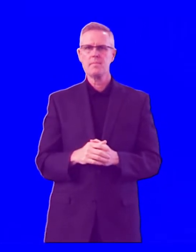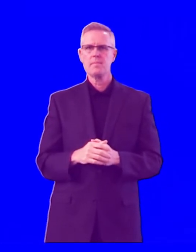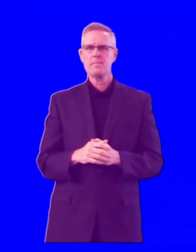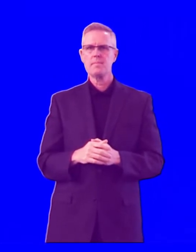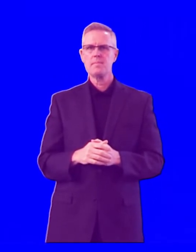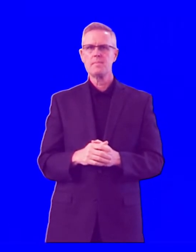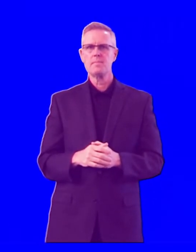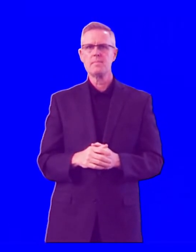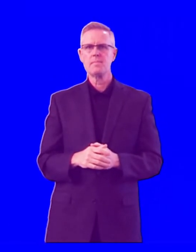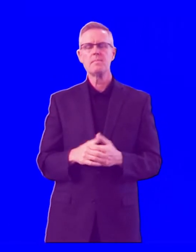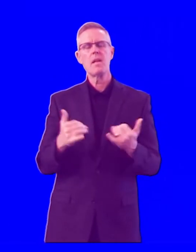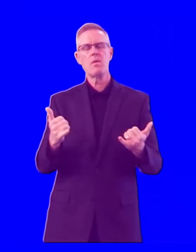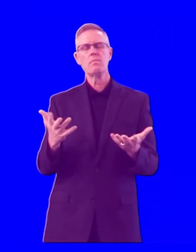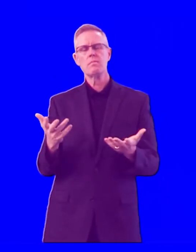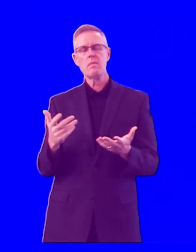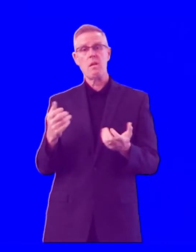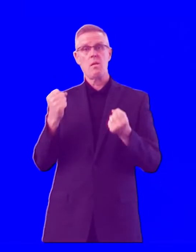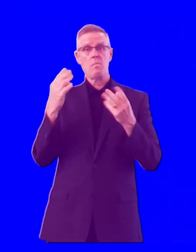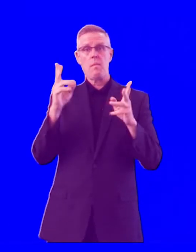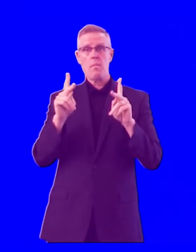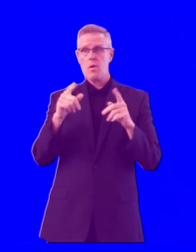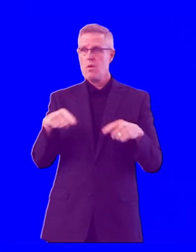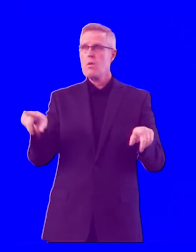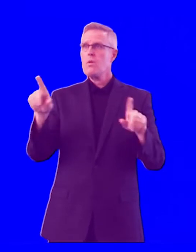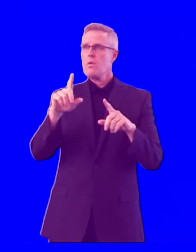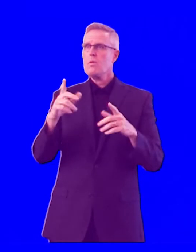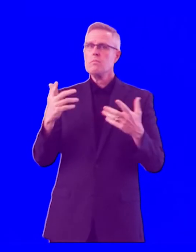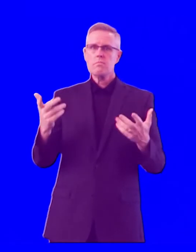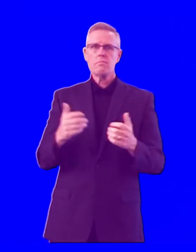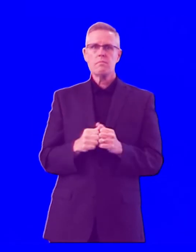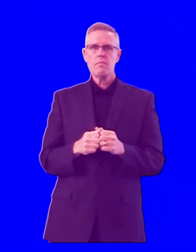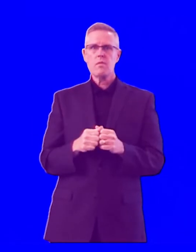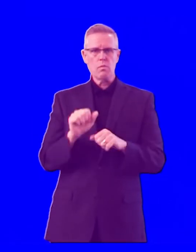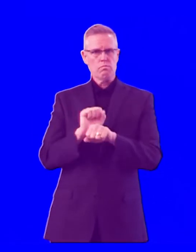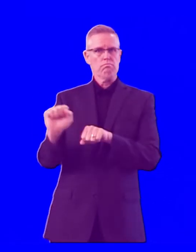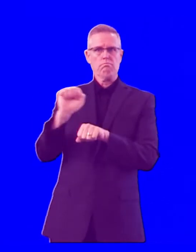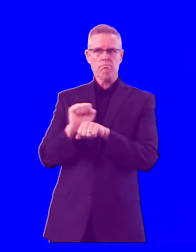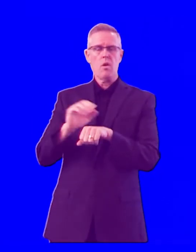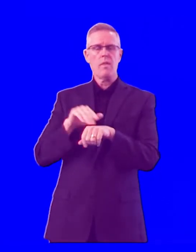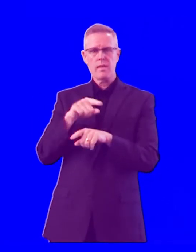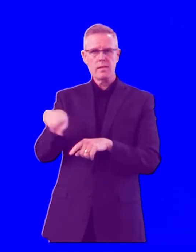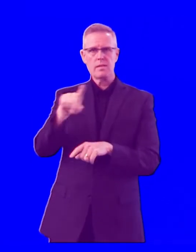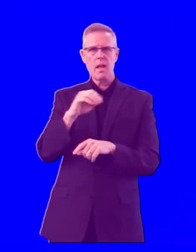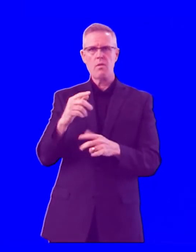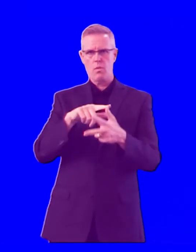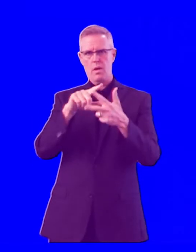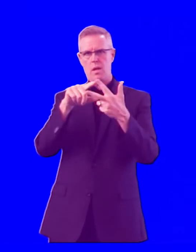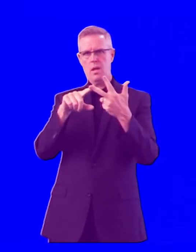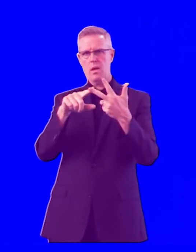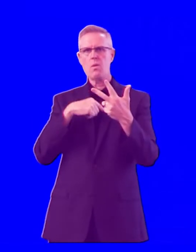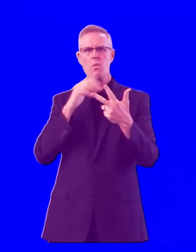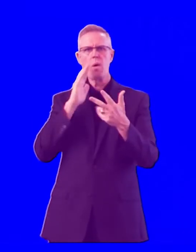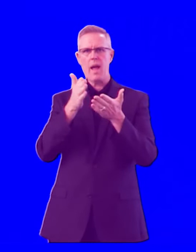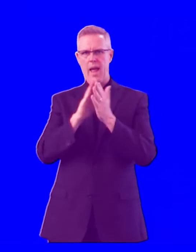Now, there are a lot of people who have put efforts into this, and there are three things that I'm going to